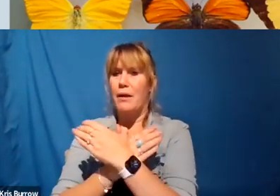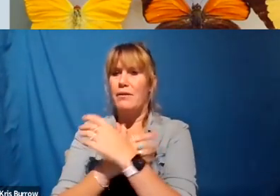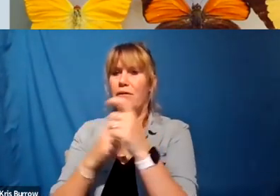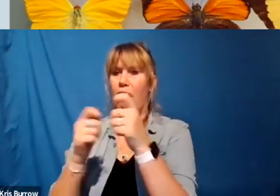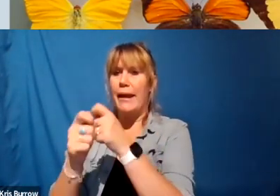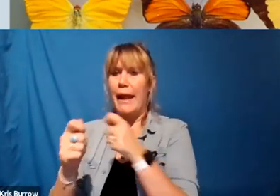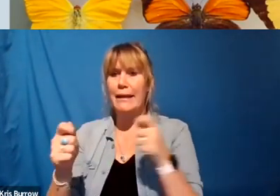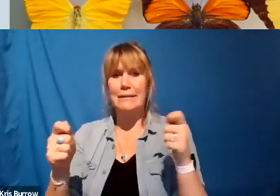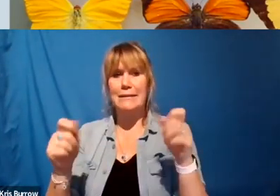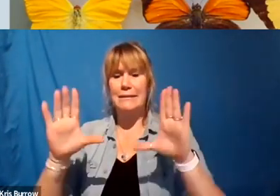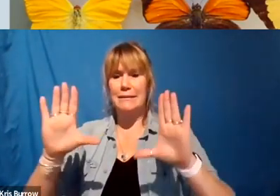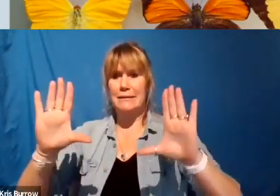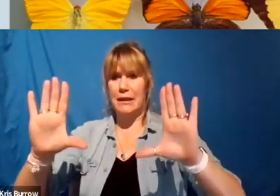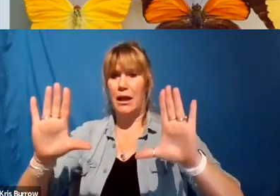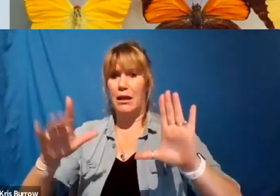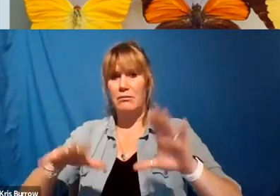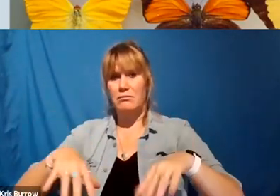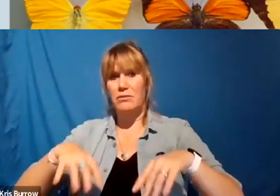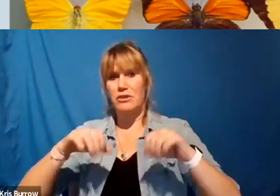that.